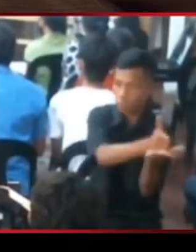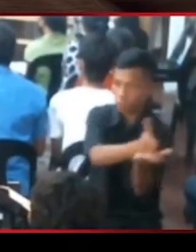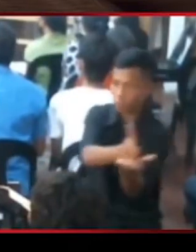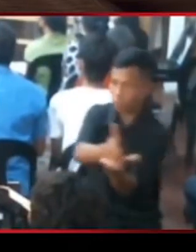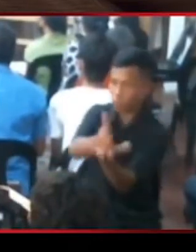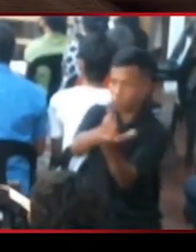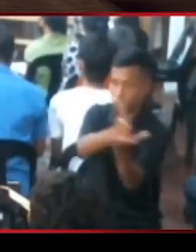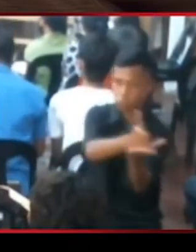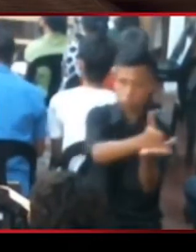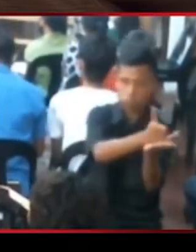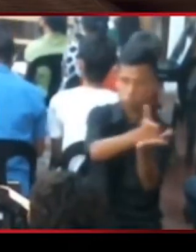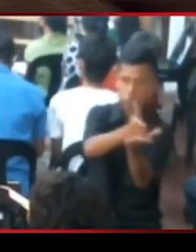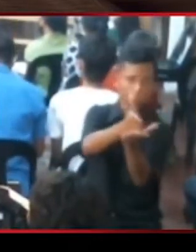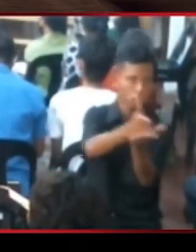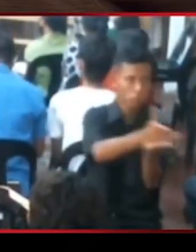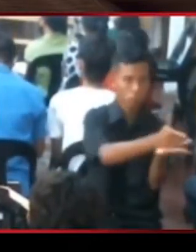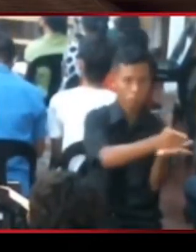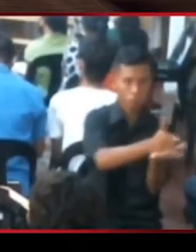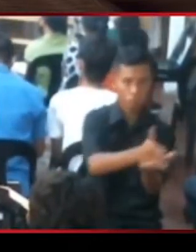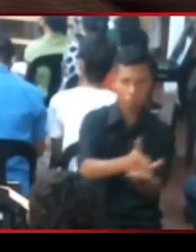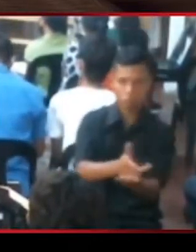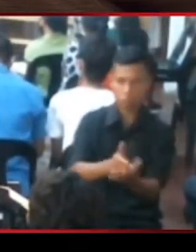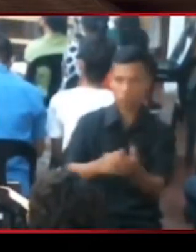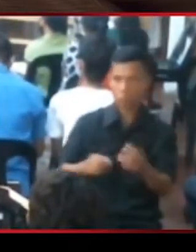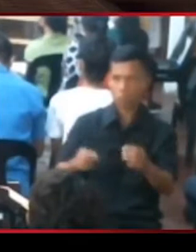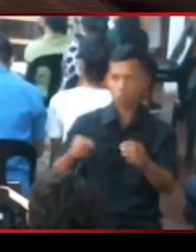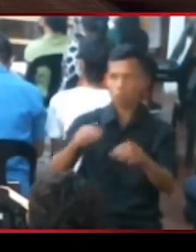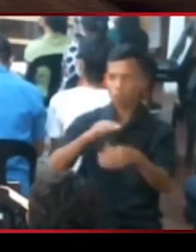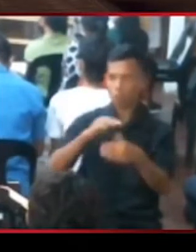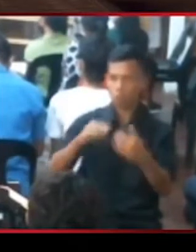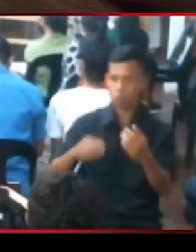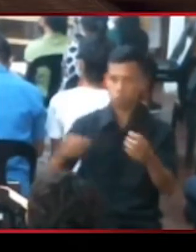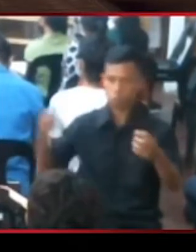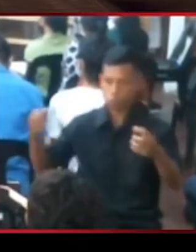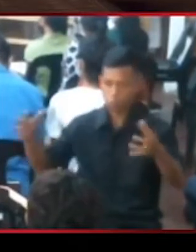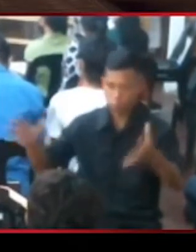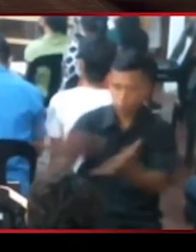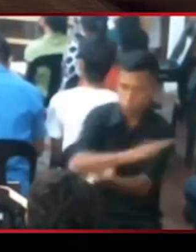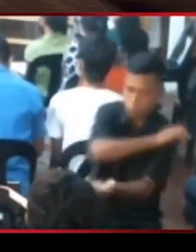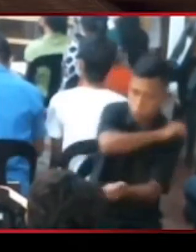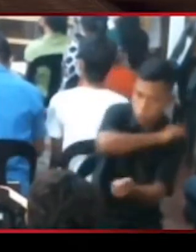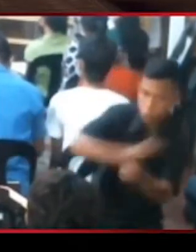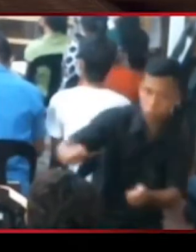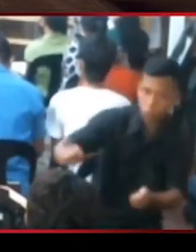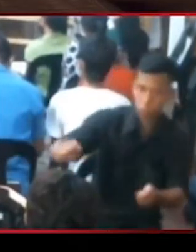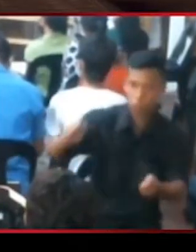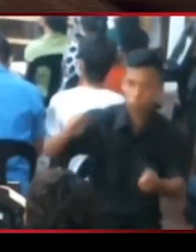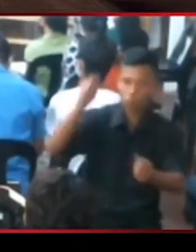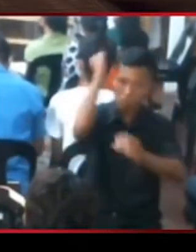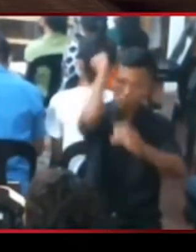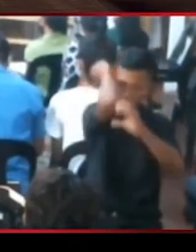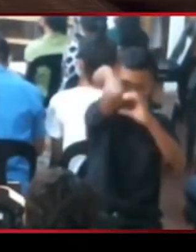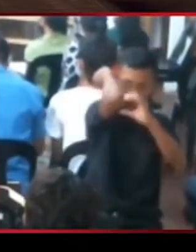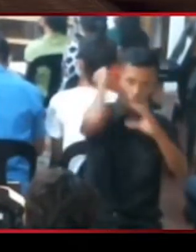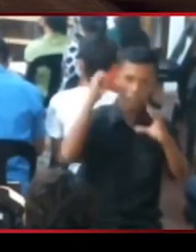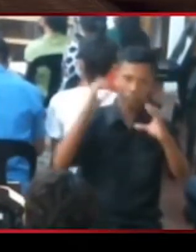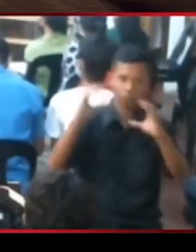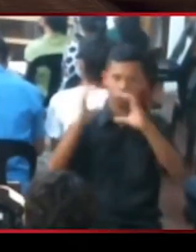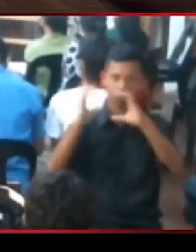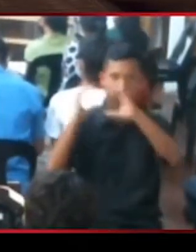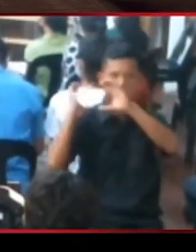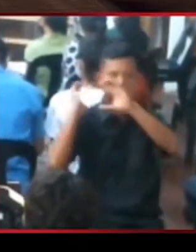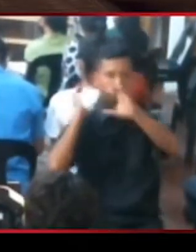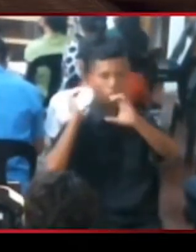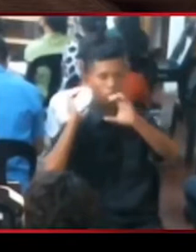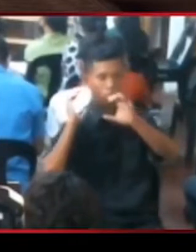bombarded. All the men in that ship died. I don't believe there were too many that